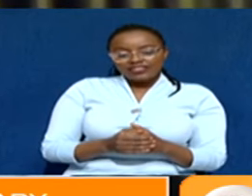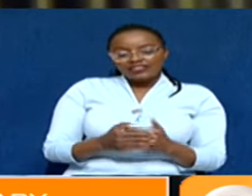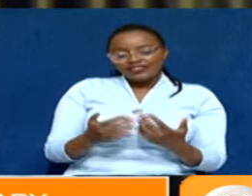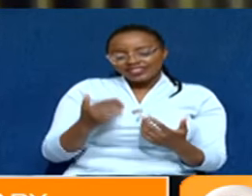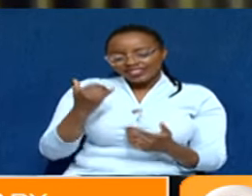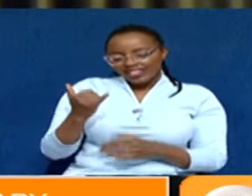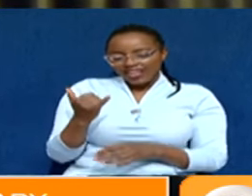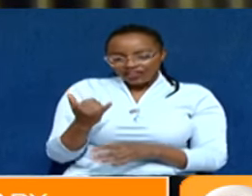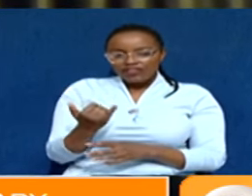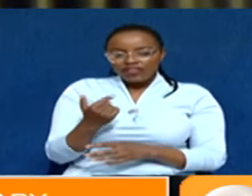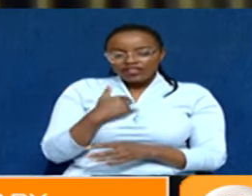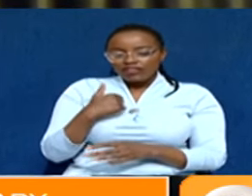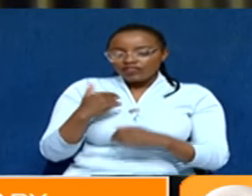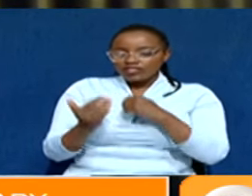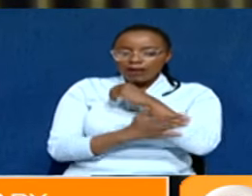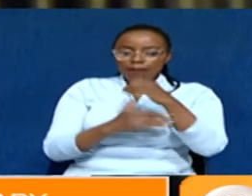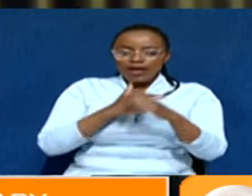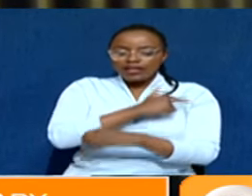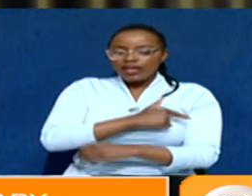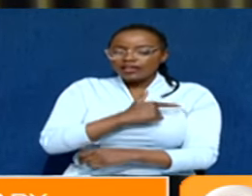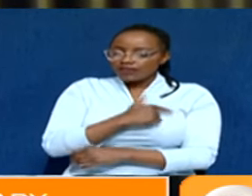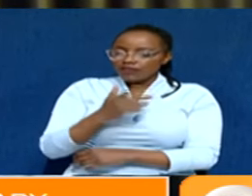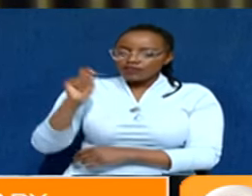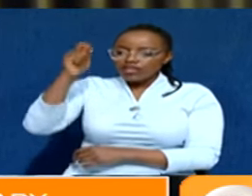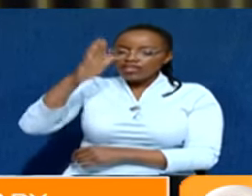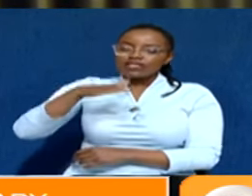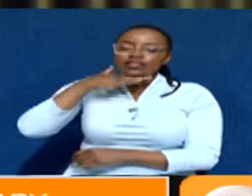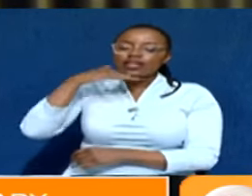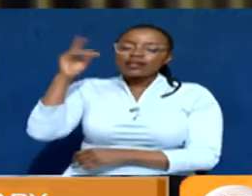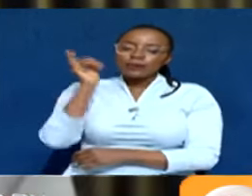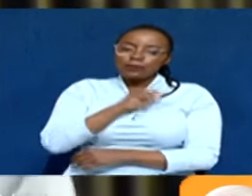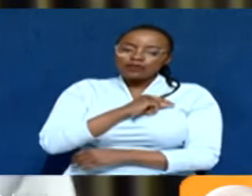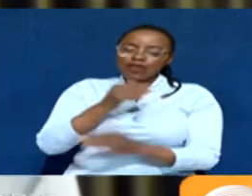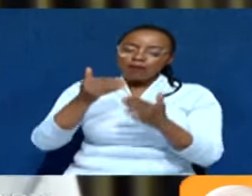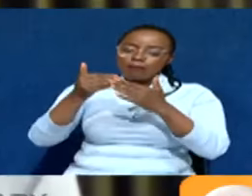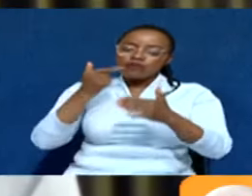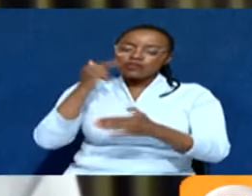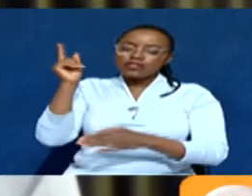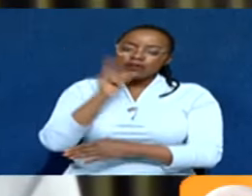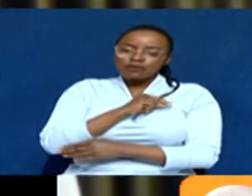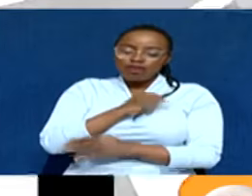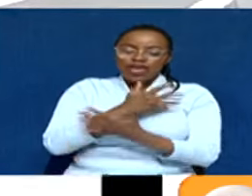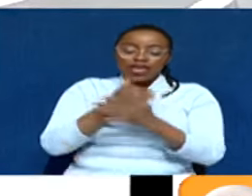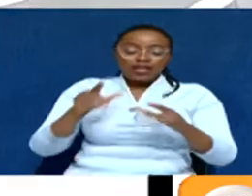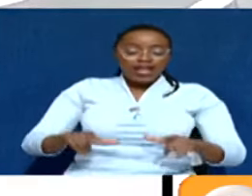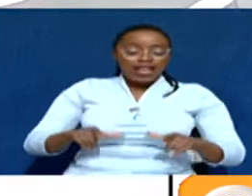Jeff, it's unfortunate that we've lost Kenyans, and as I said before,